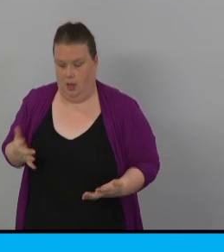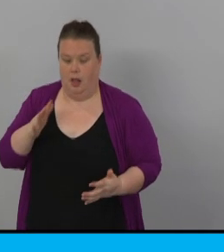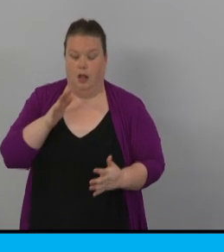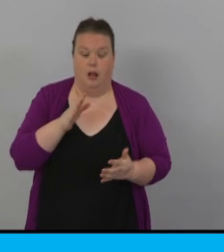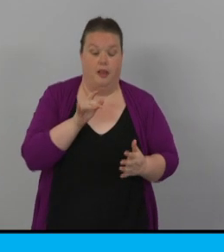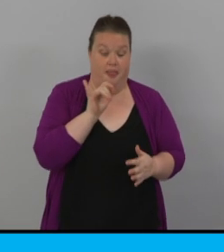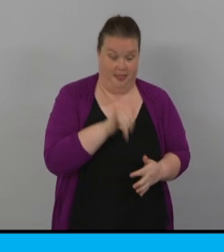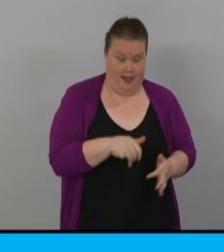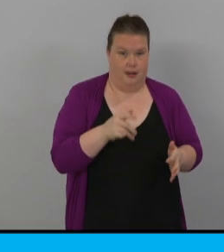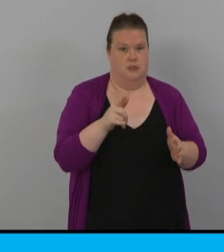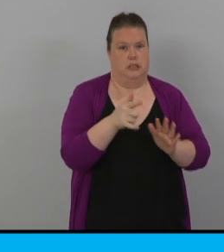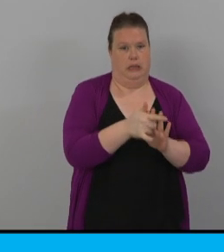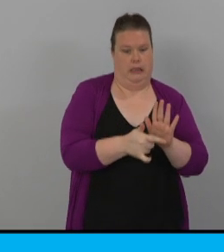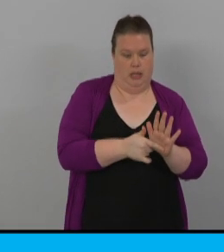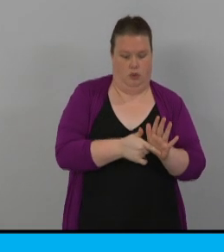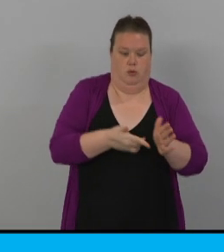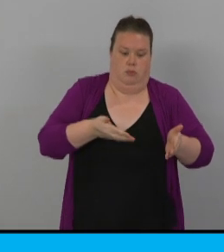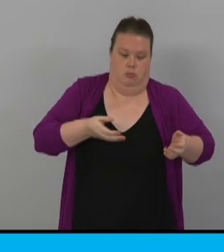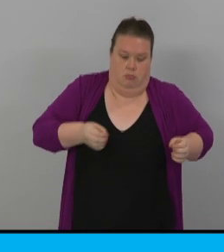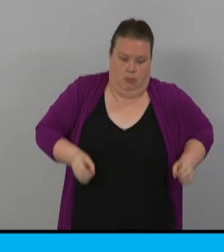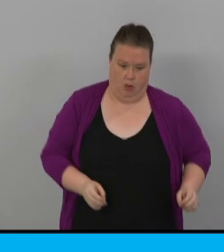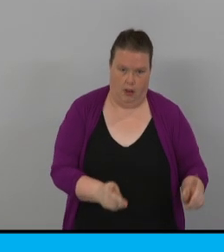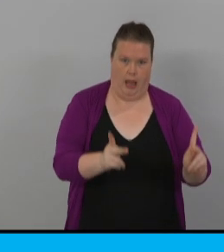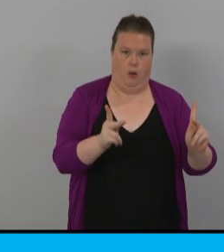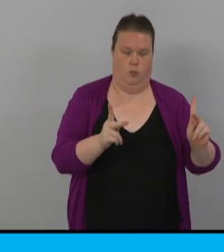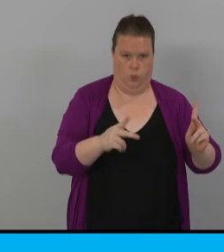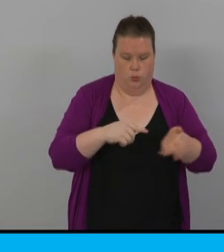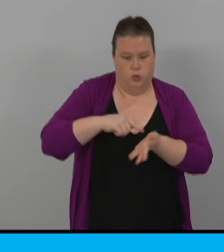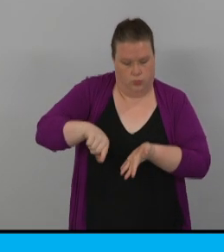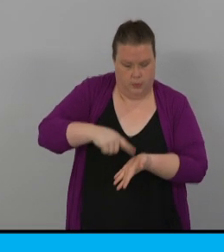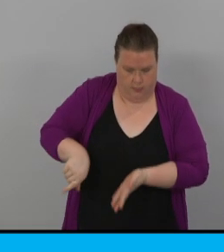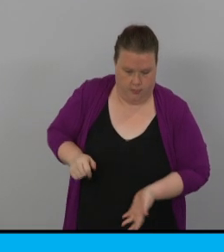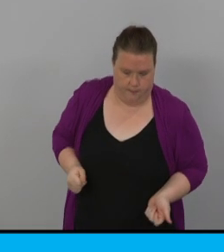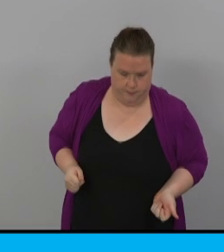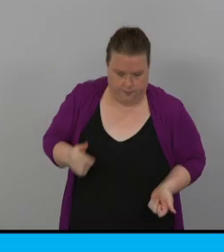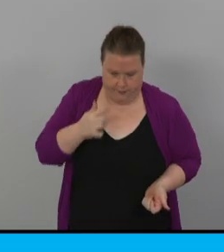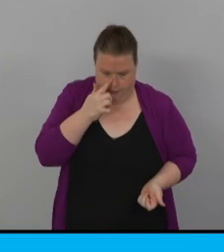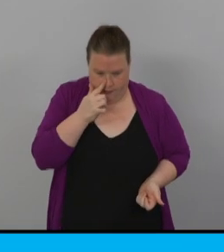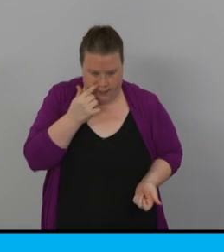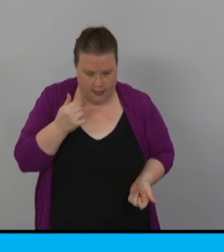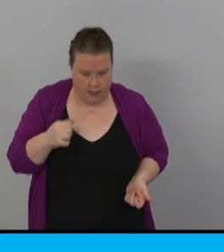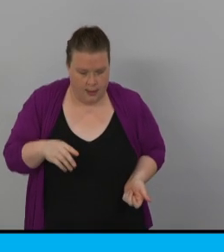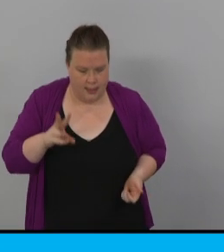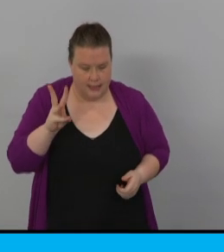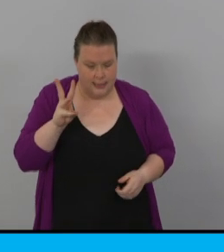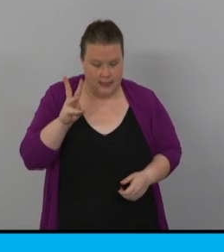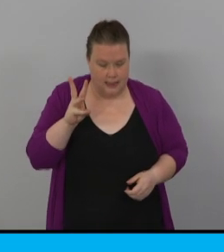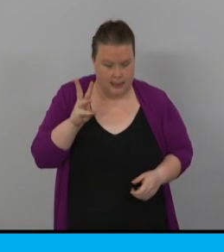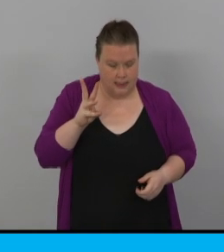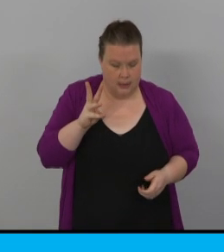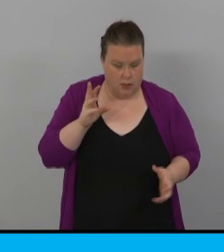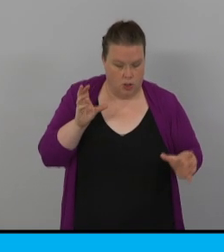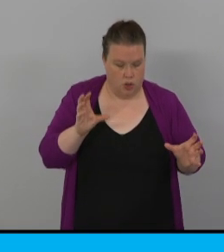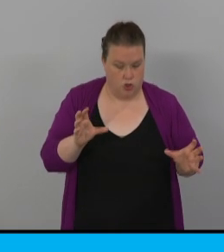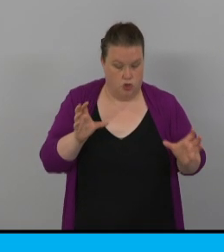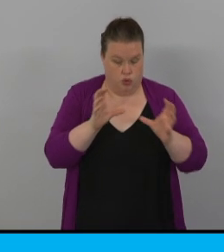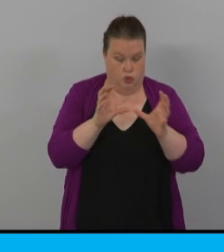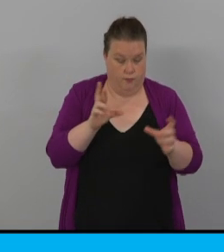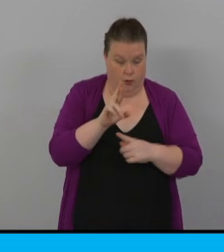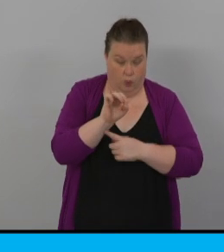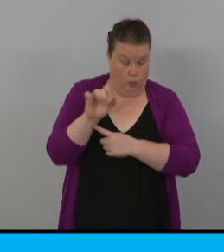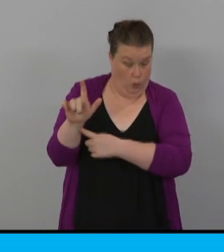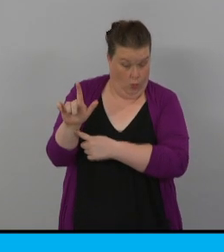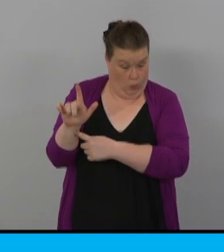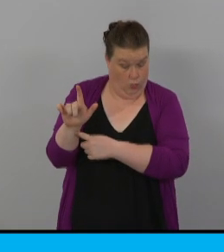then the last day to adopt a tax rate is September 30th, or 60 days after the certification of the roll. So we did get